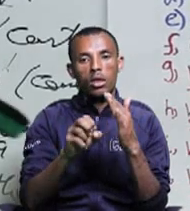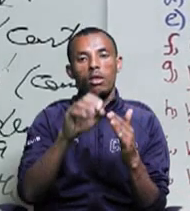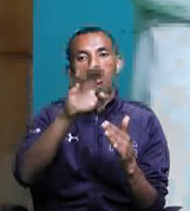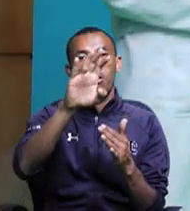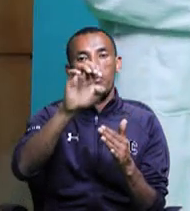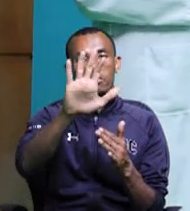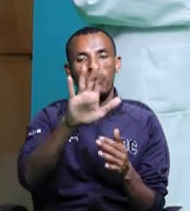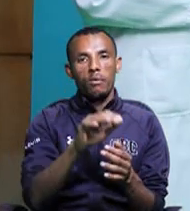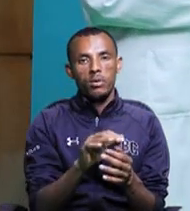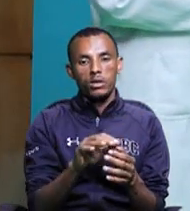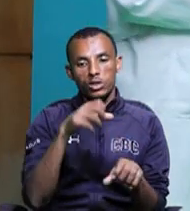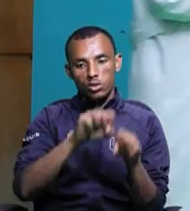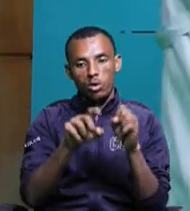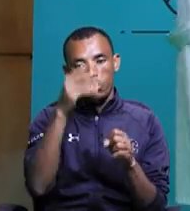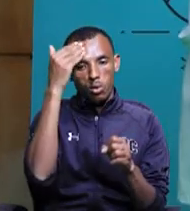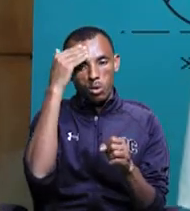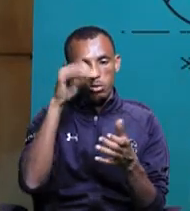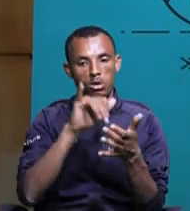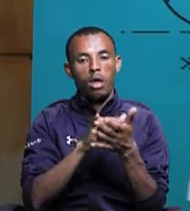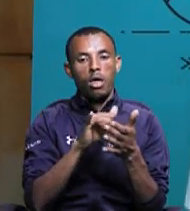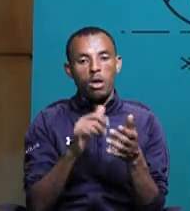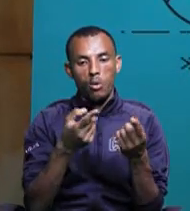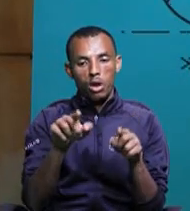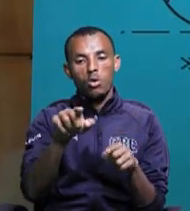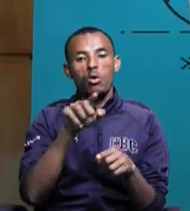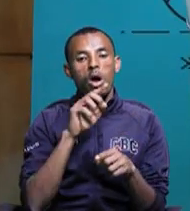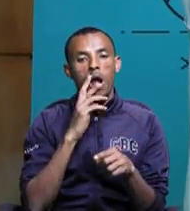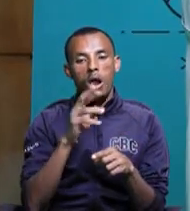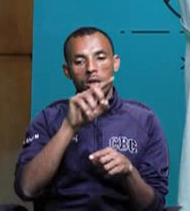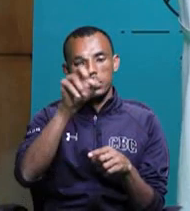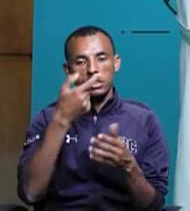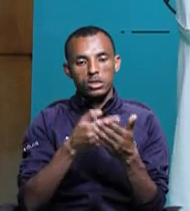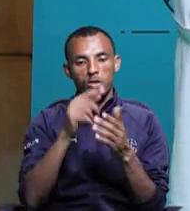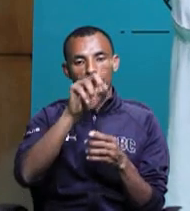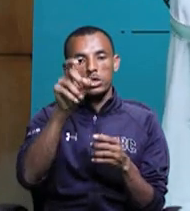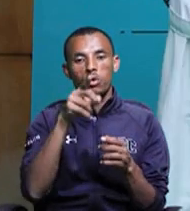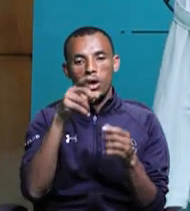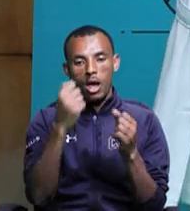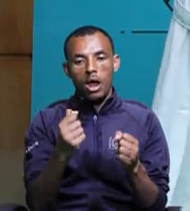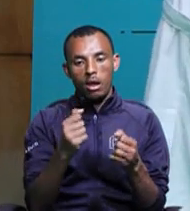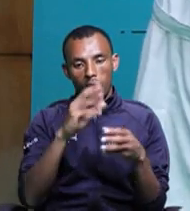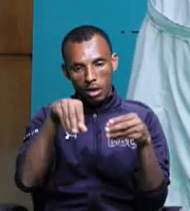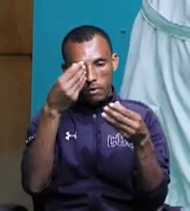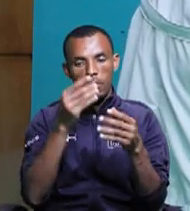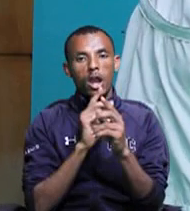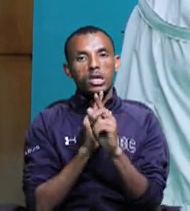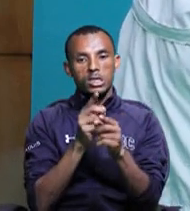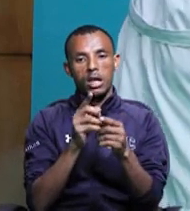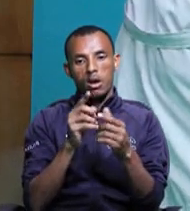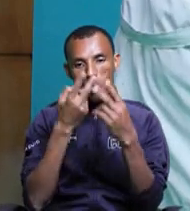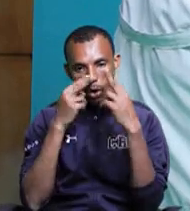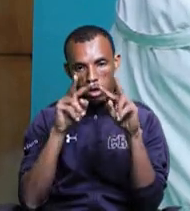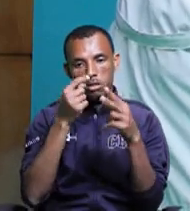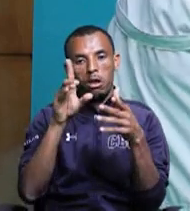45. So you know that when you are asked these questions, you can give an answer by looking the